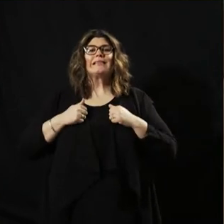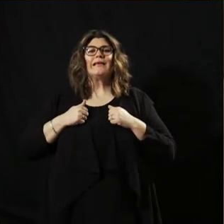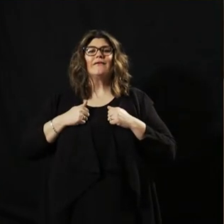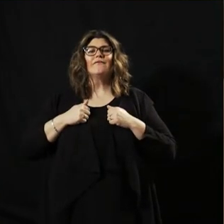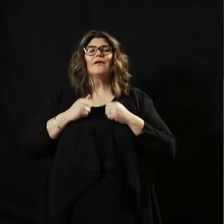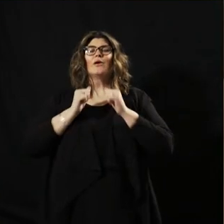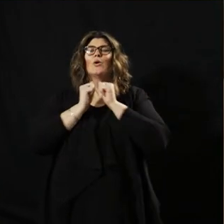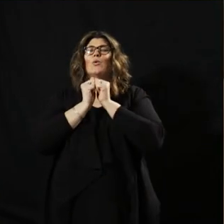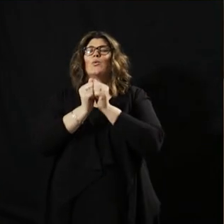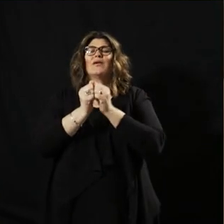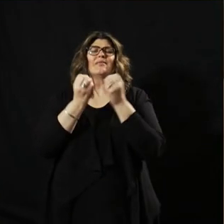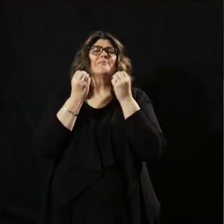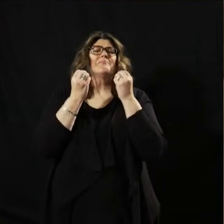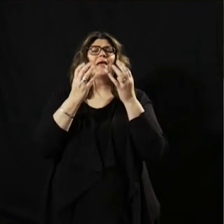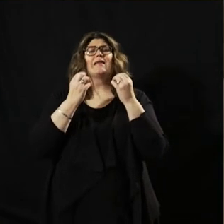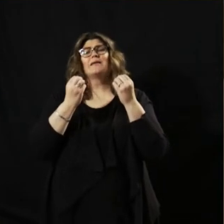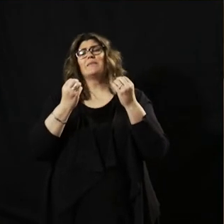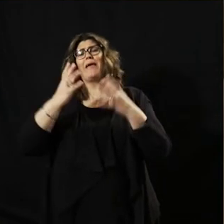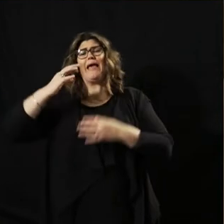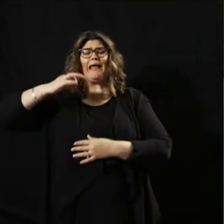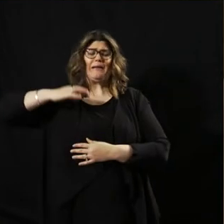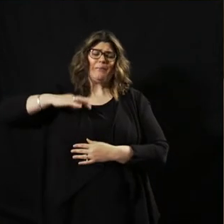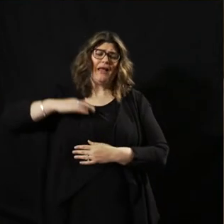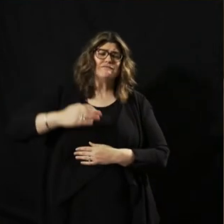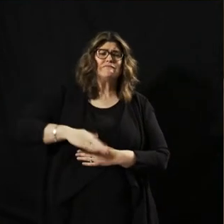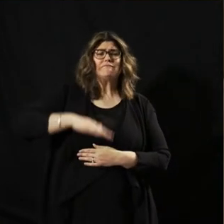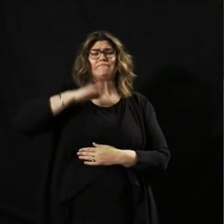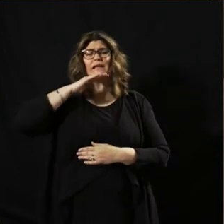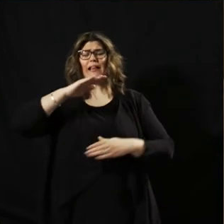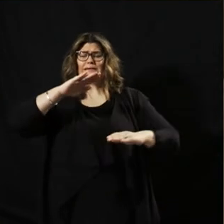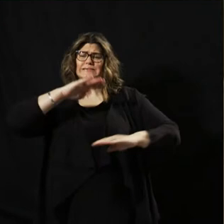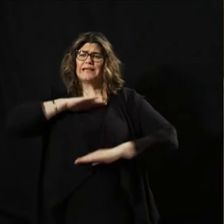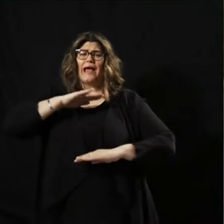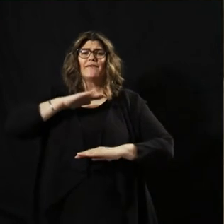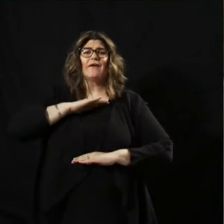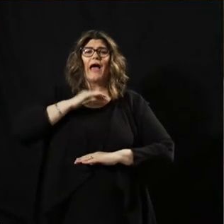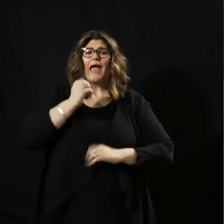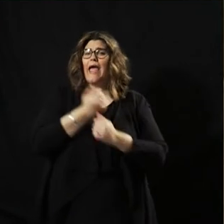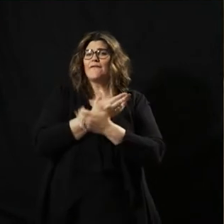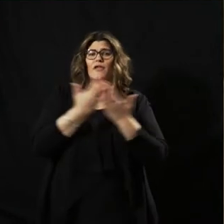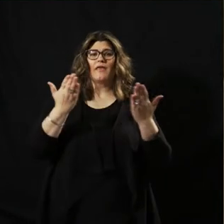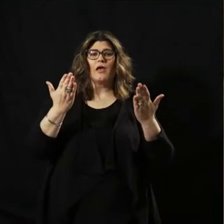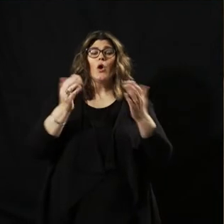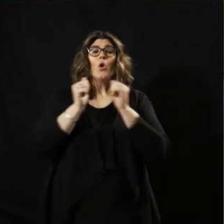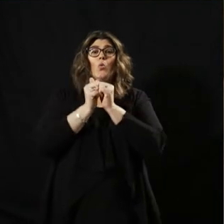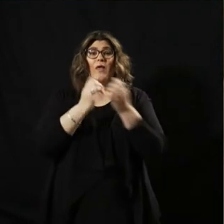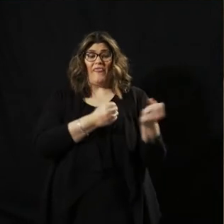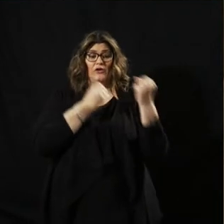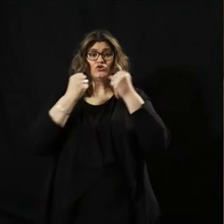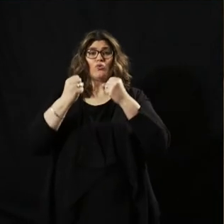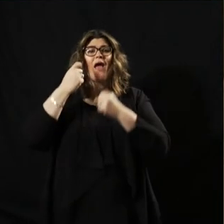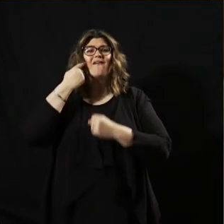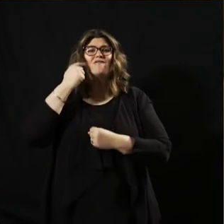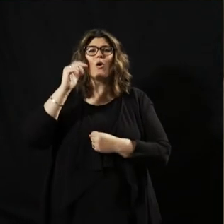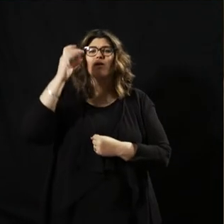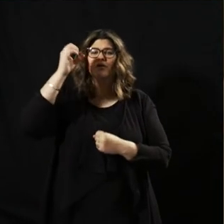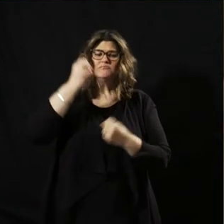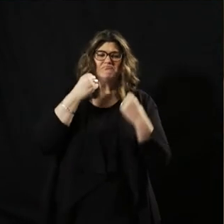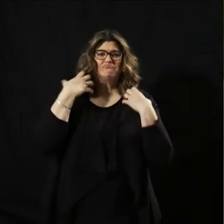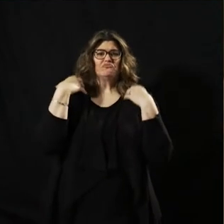peace. Learn where prudence is, where strength, where